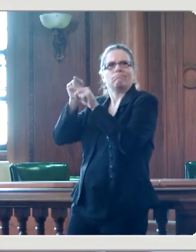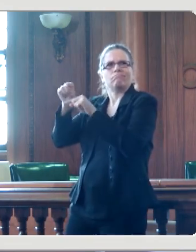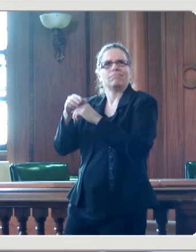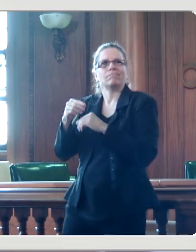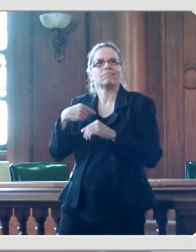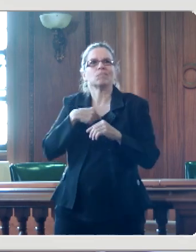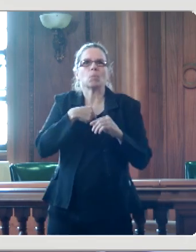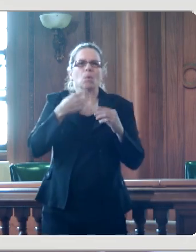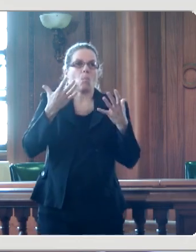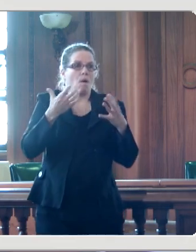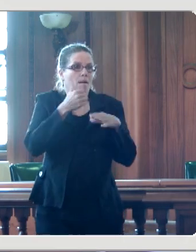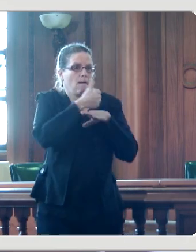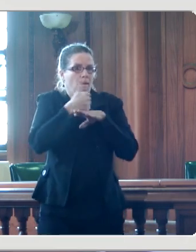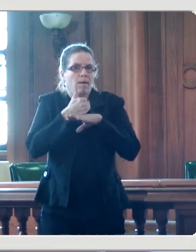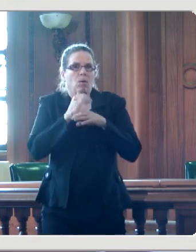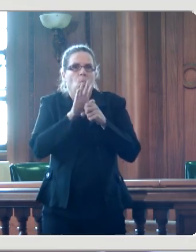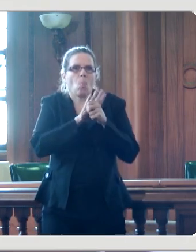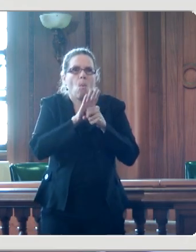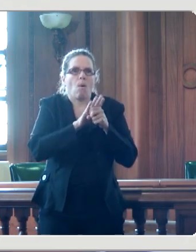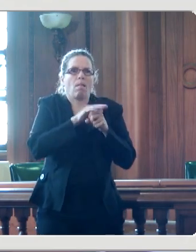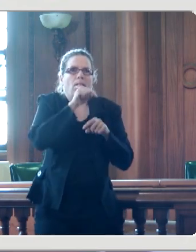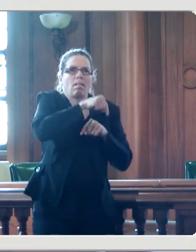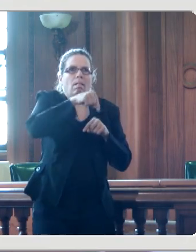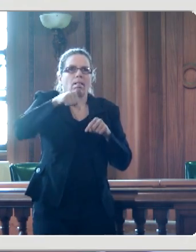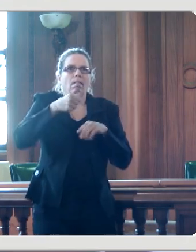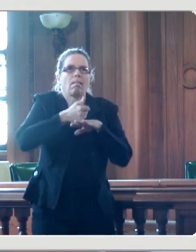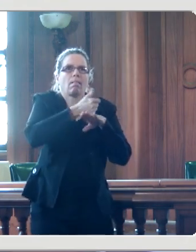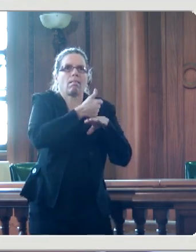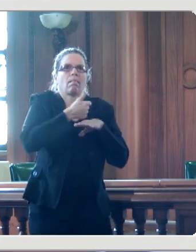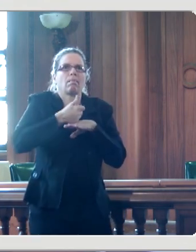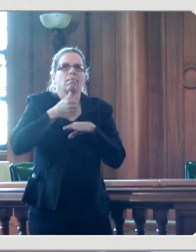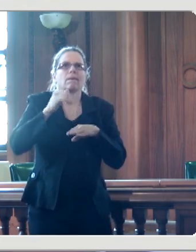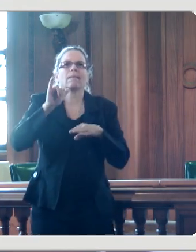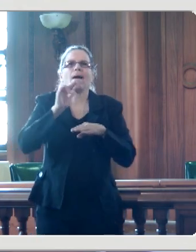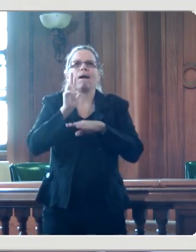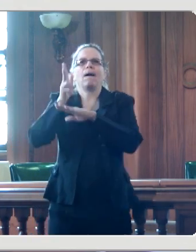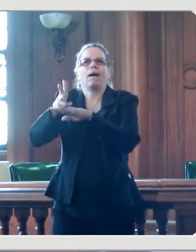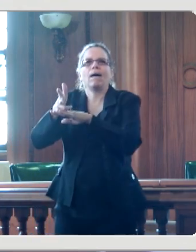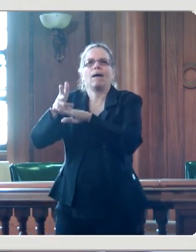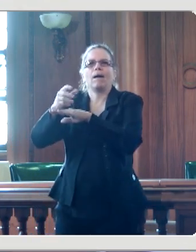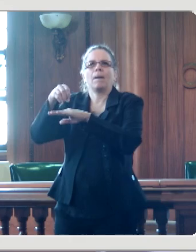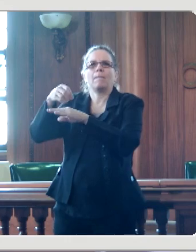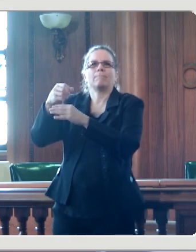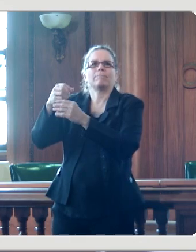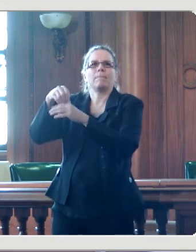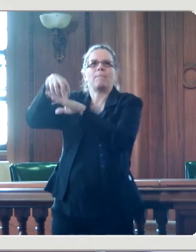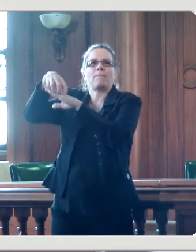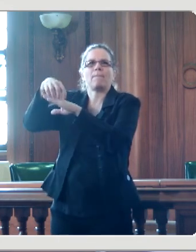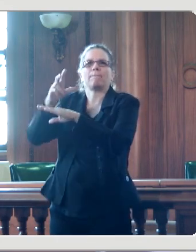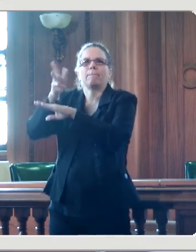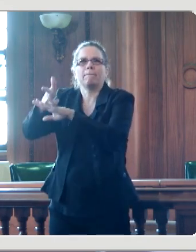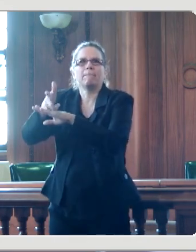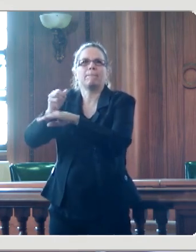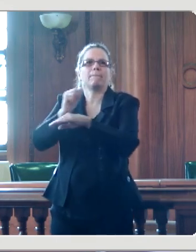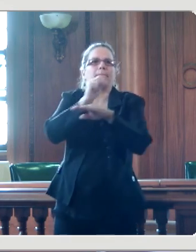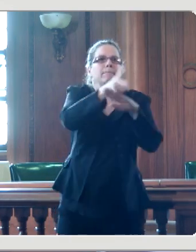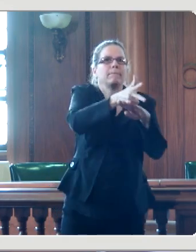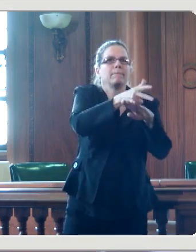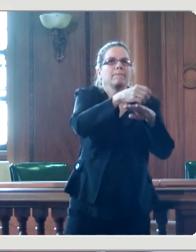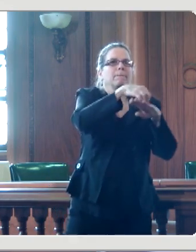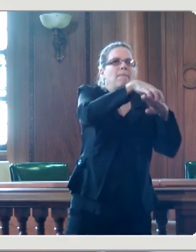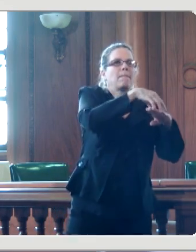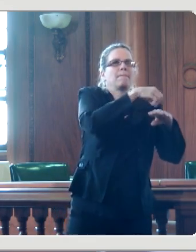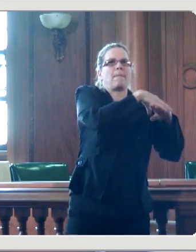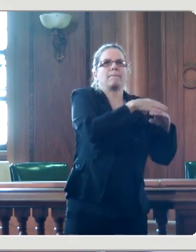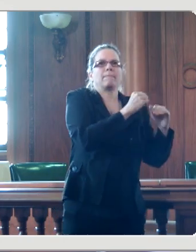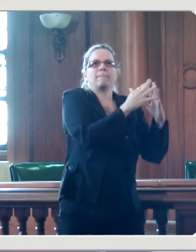but you've seen those one day, twice a week in certain other cities or suburban areas that are just specific